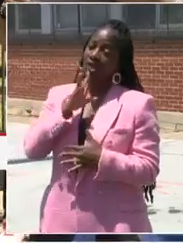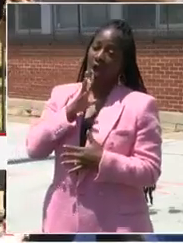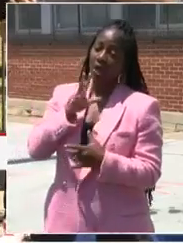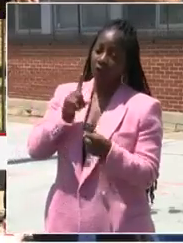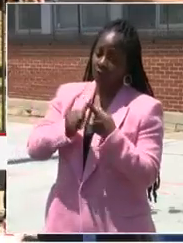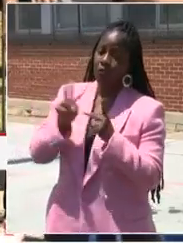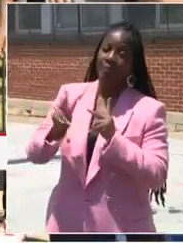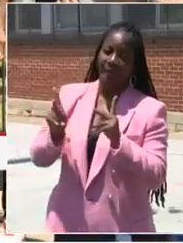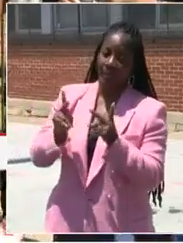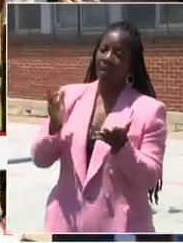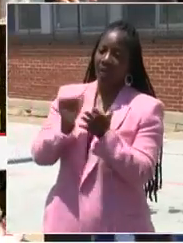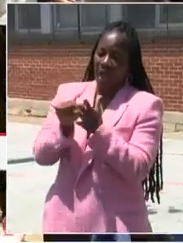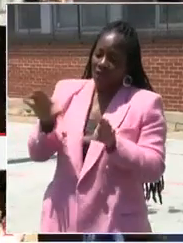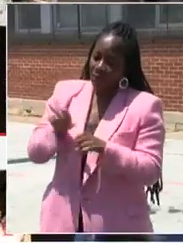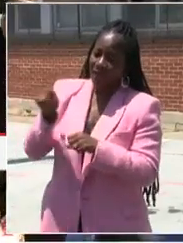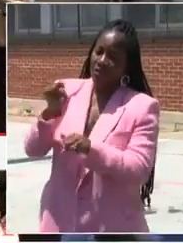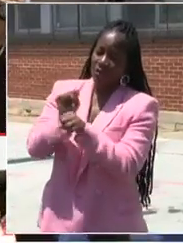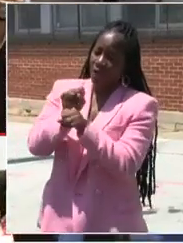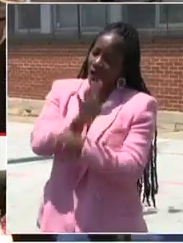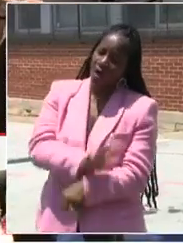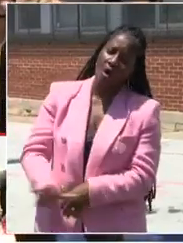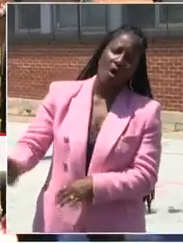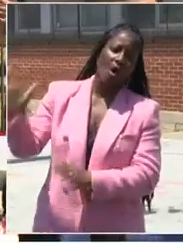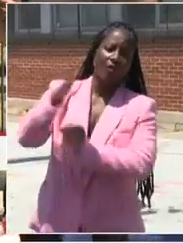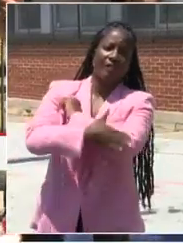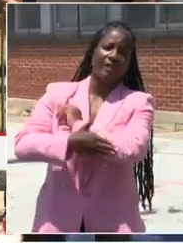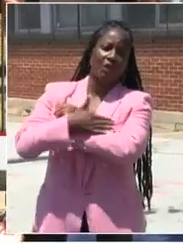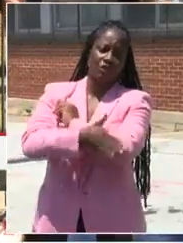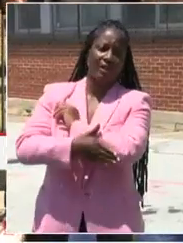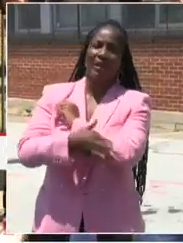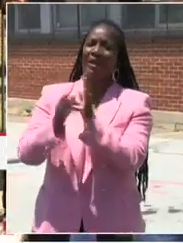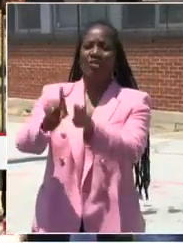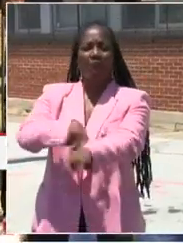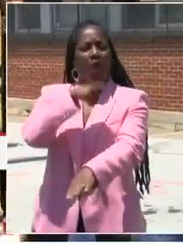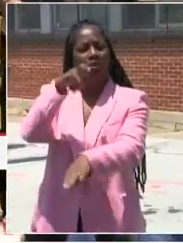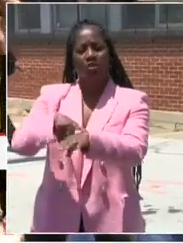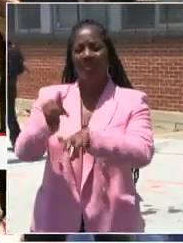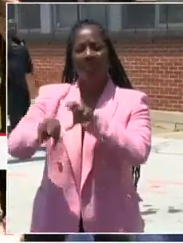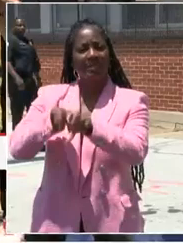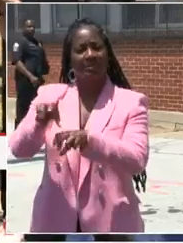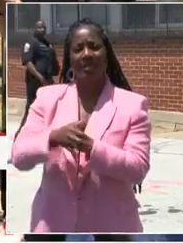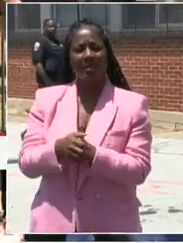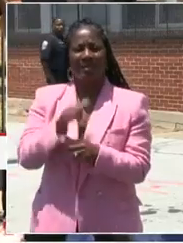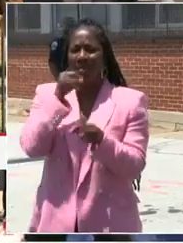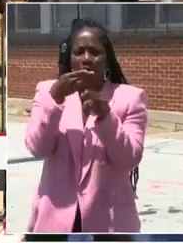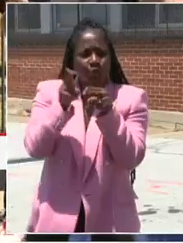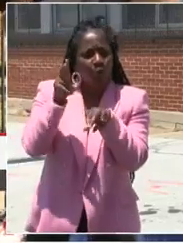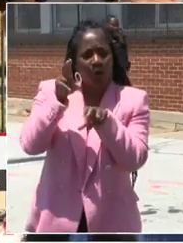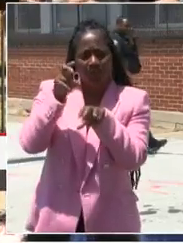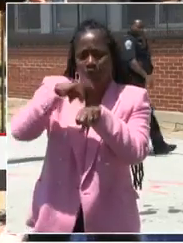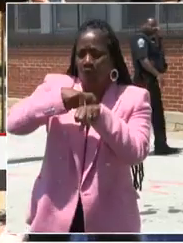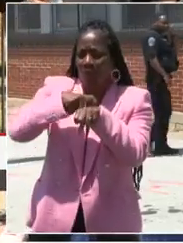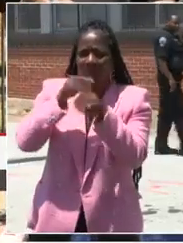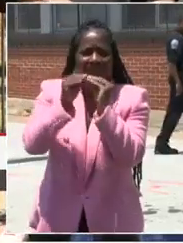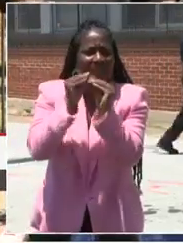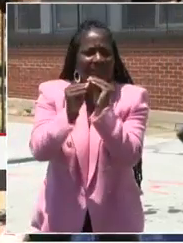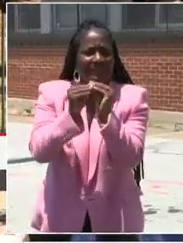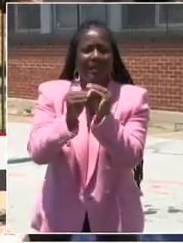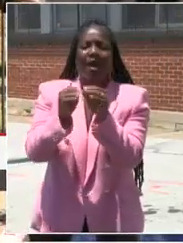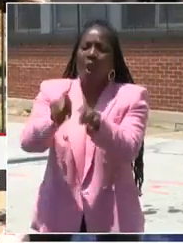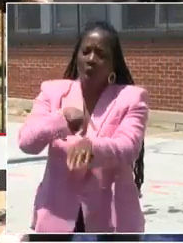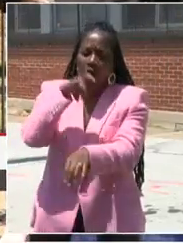people who are doing this around the country, is that it's a long-term investment. It's not a short-term fix. It's a